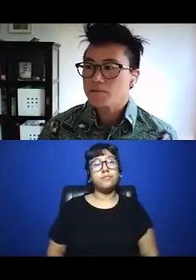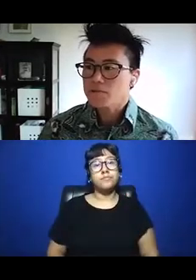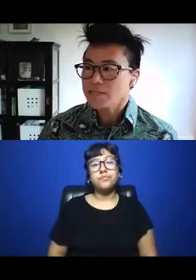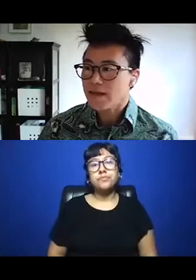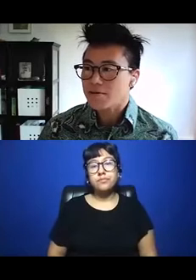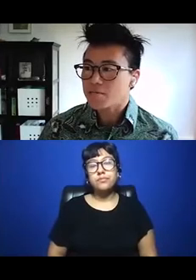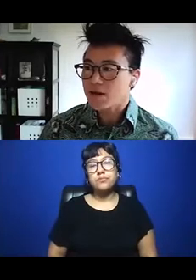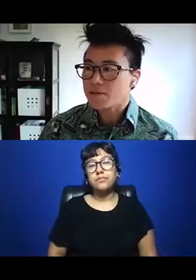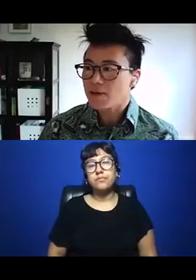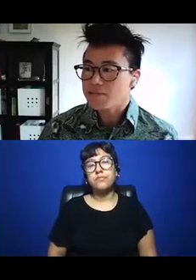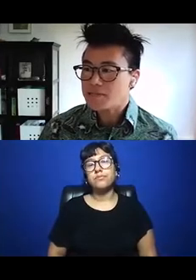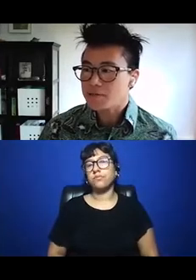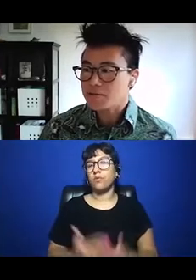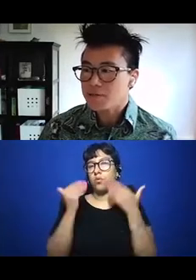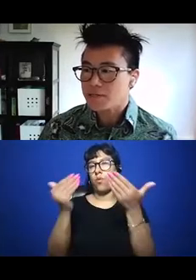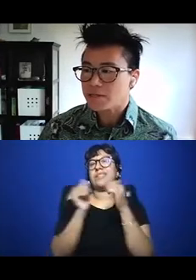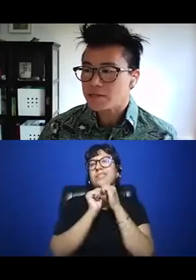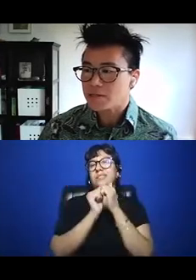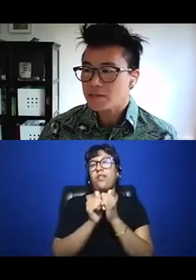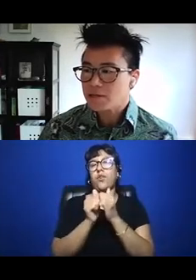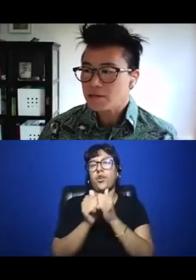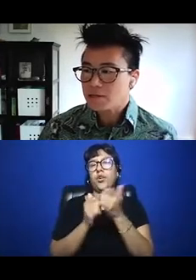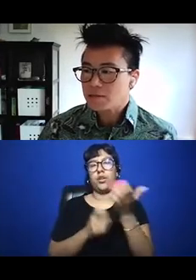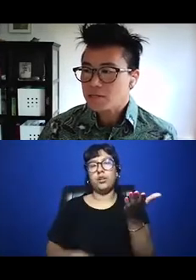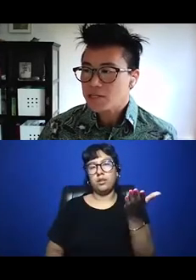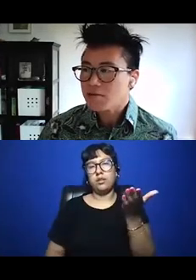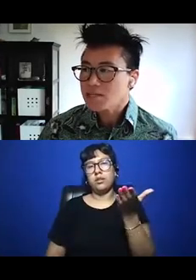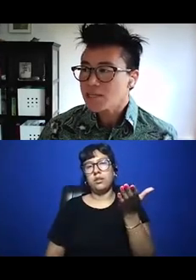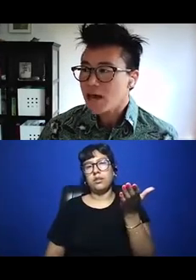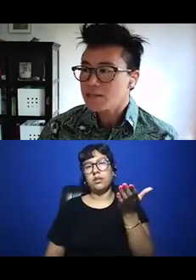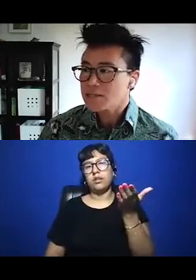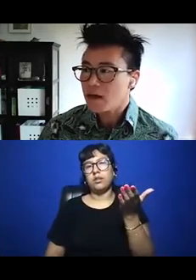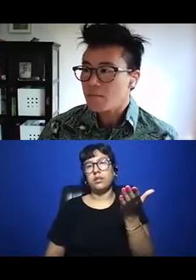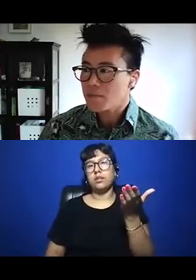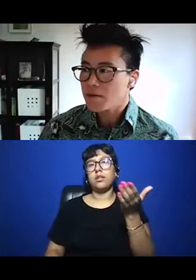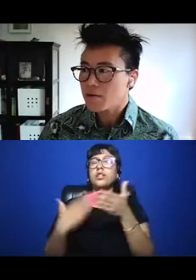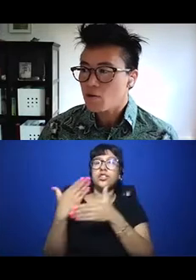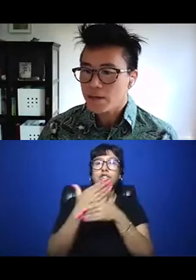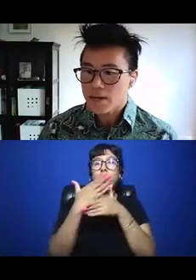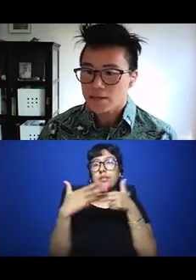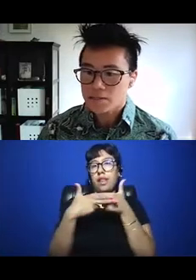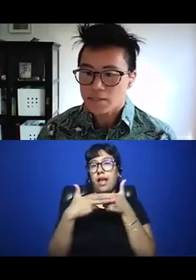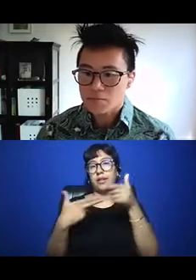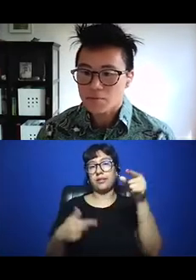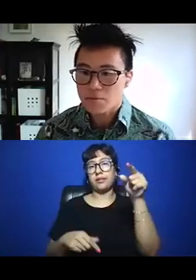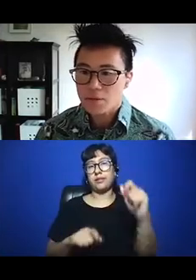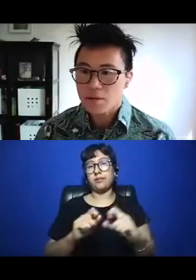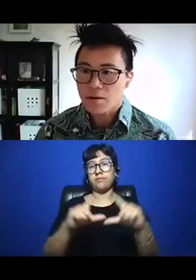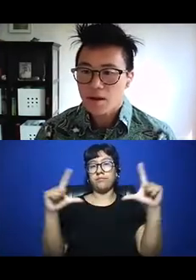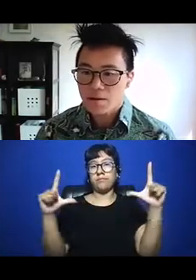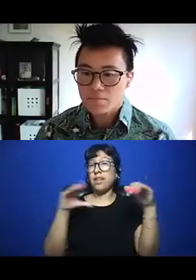And we'll do it together. What I would love to do is to share these slides. They're open and